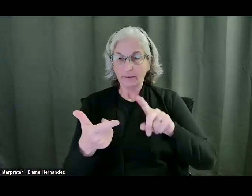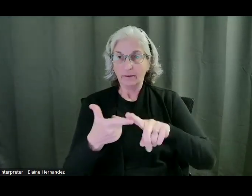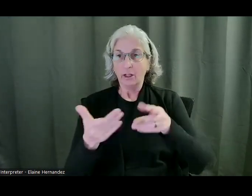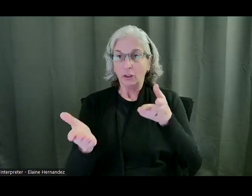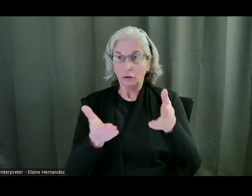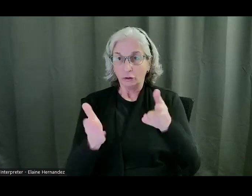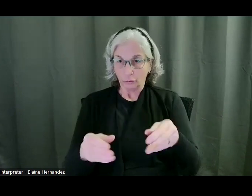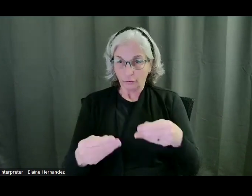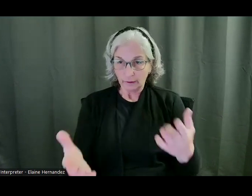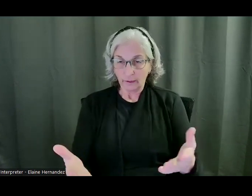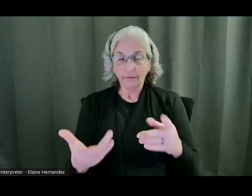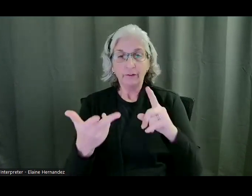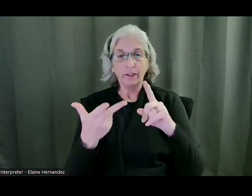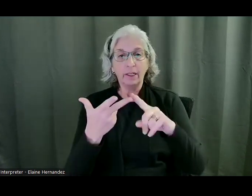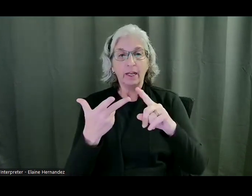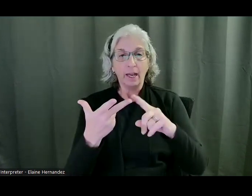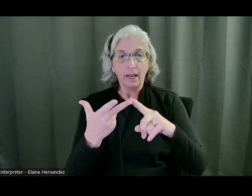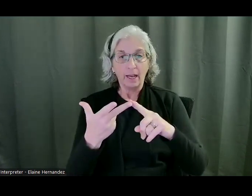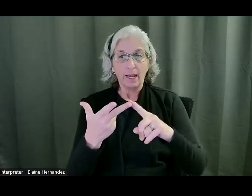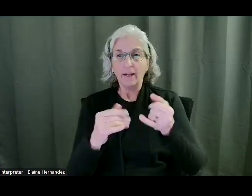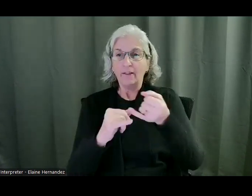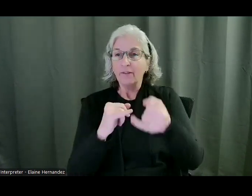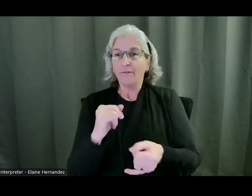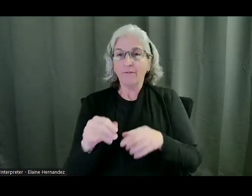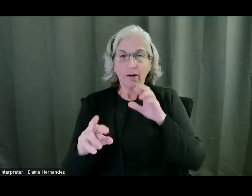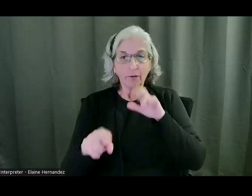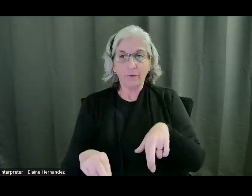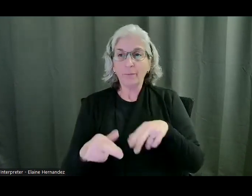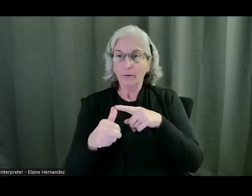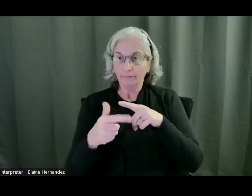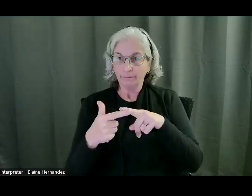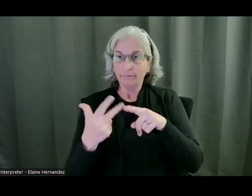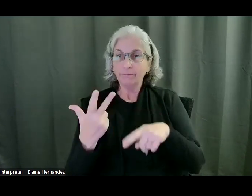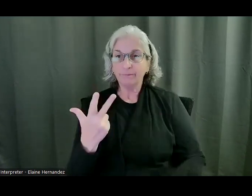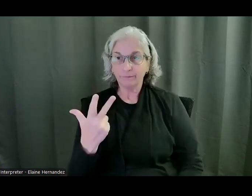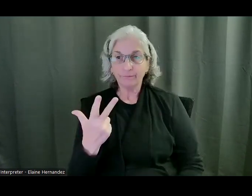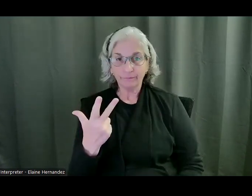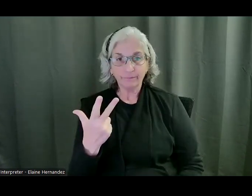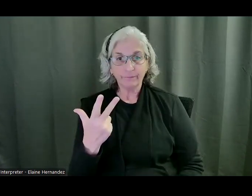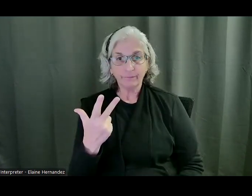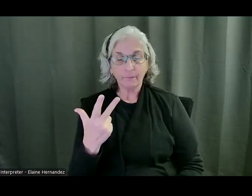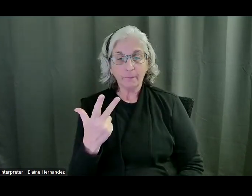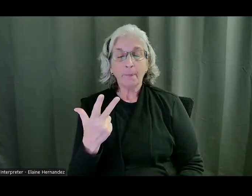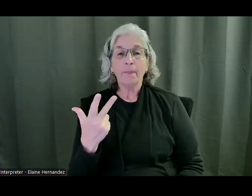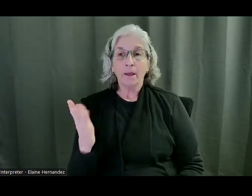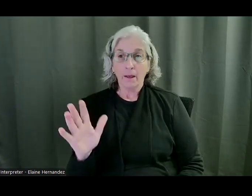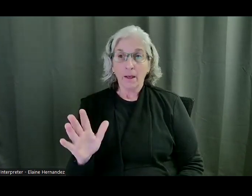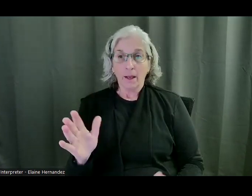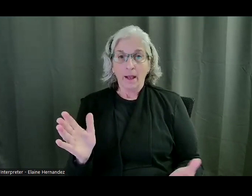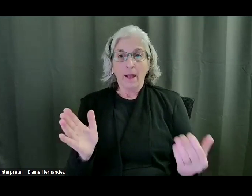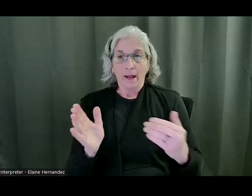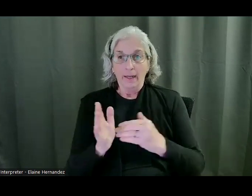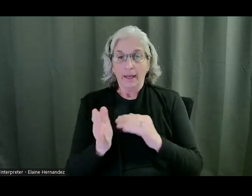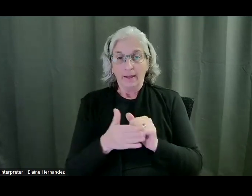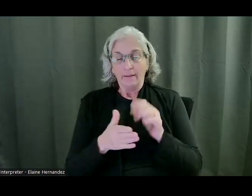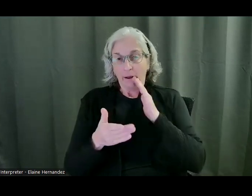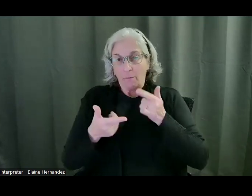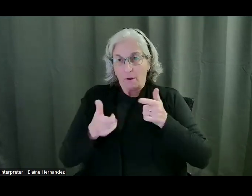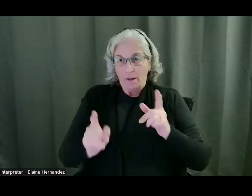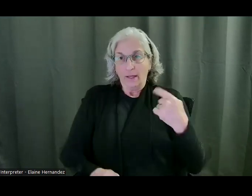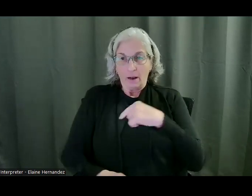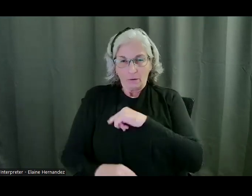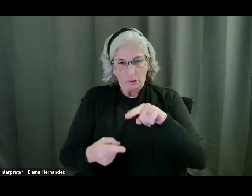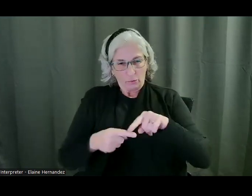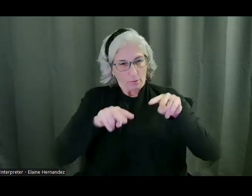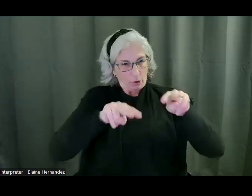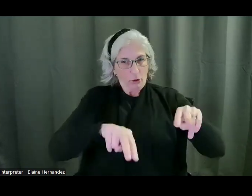the final report that we do. And again, that will allow us when we look through where to track